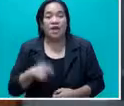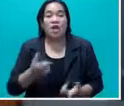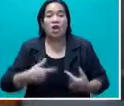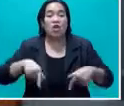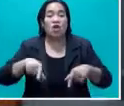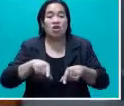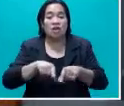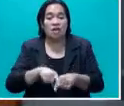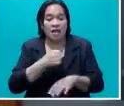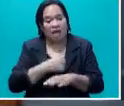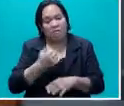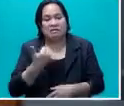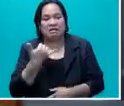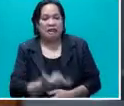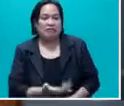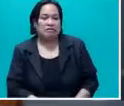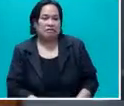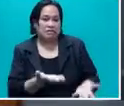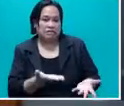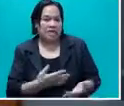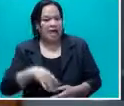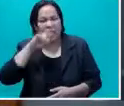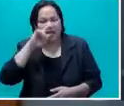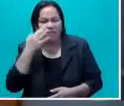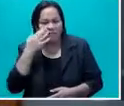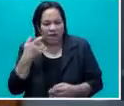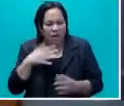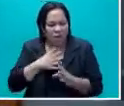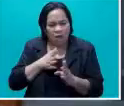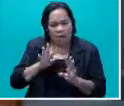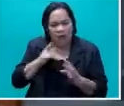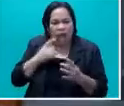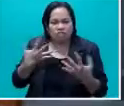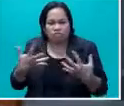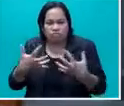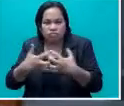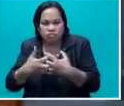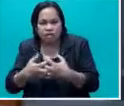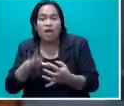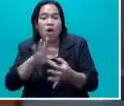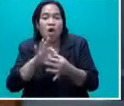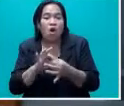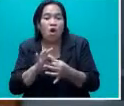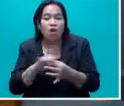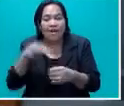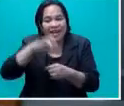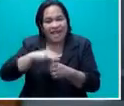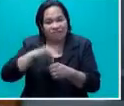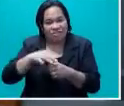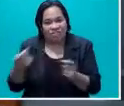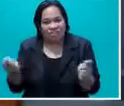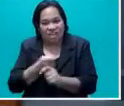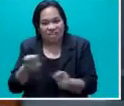government is left as it is. They cannot find a way to rectify their own electoral changes in the Act,